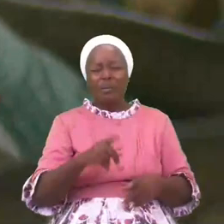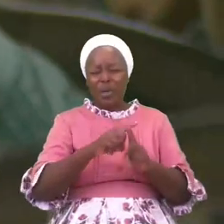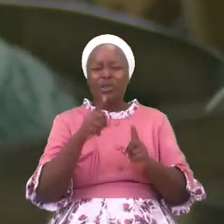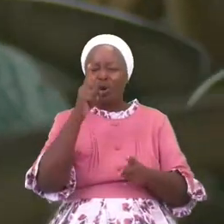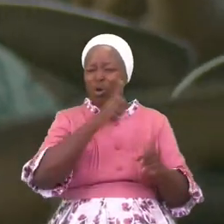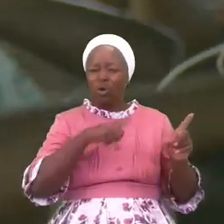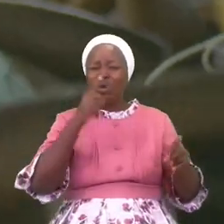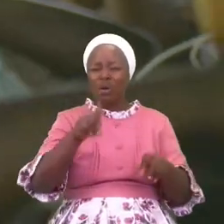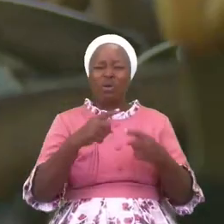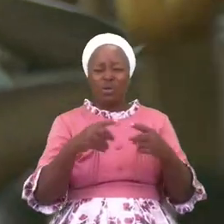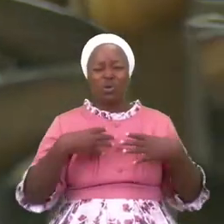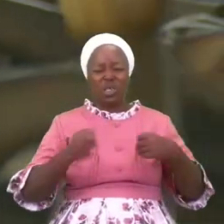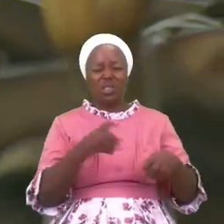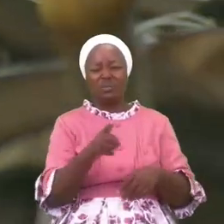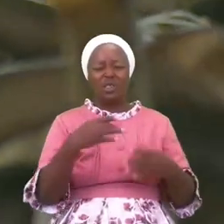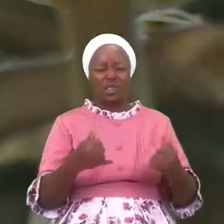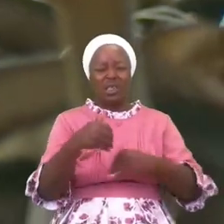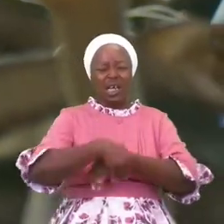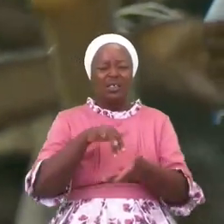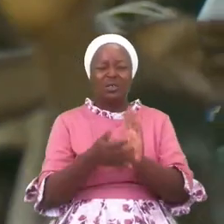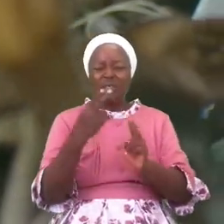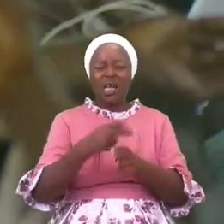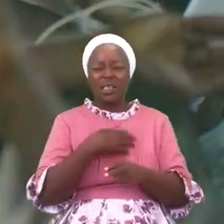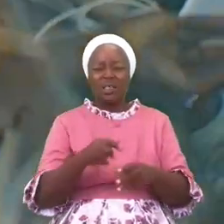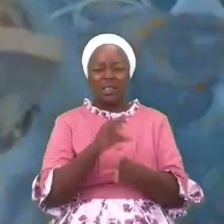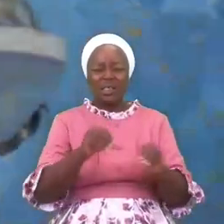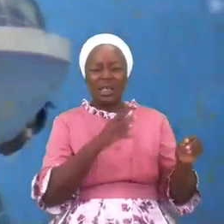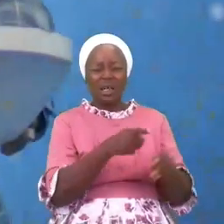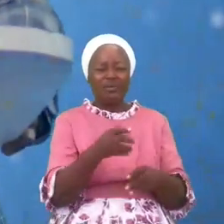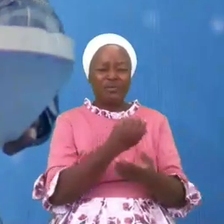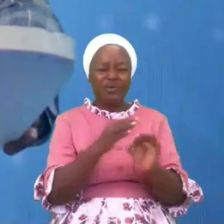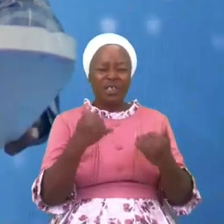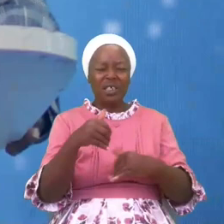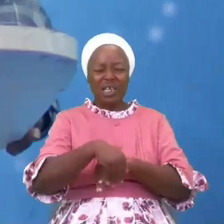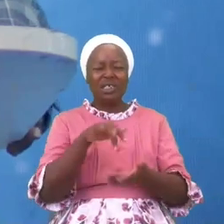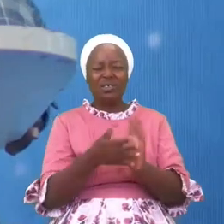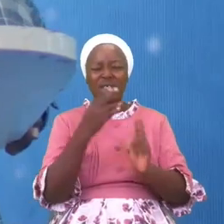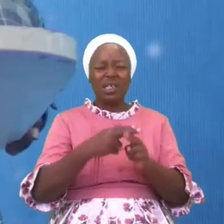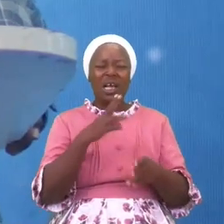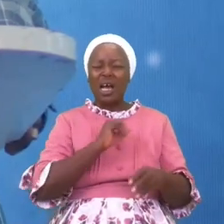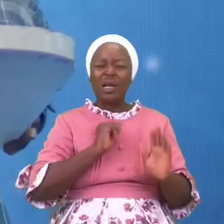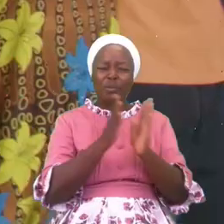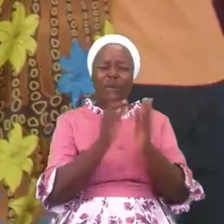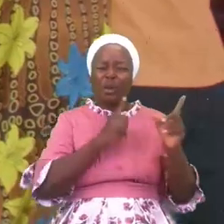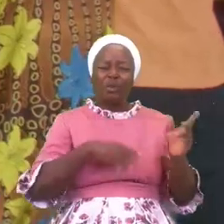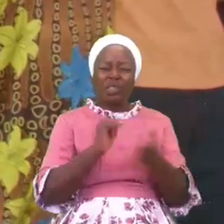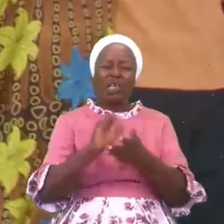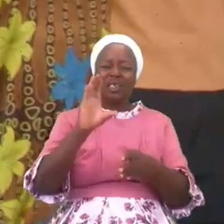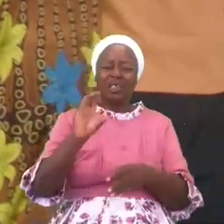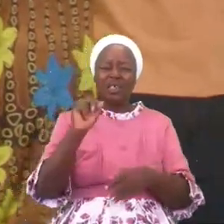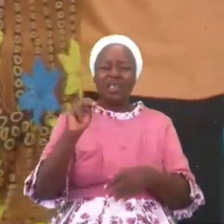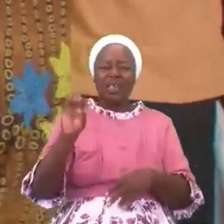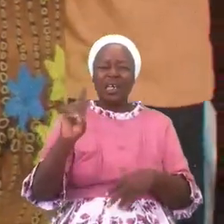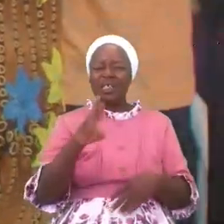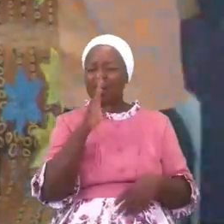pray, Lord, that cancer be healed right now in Jesus' name.